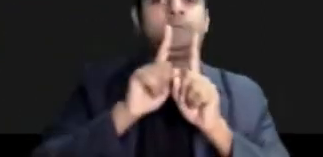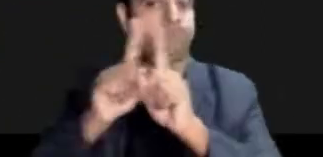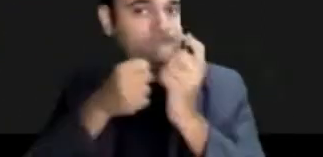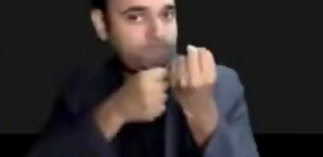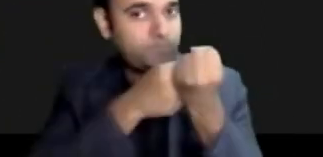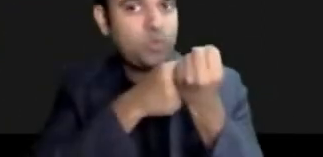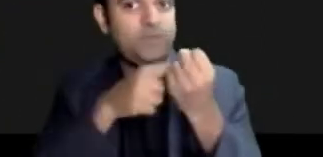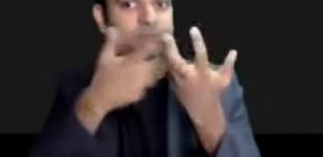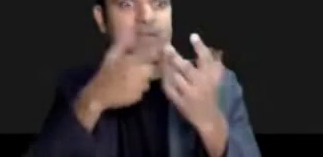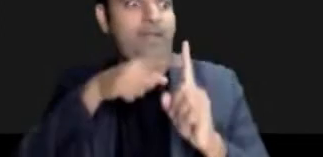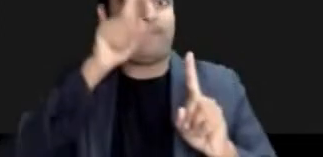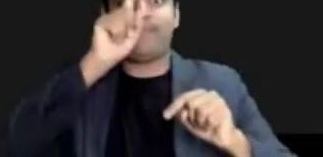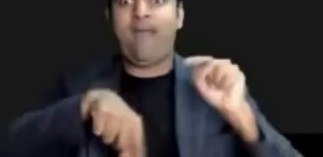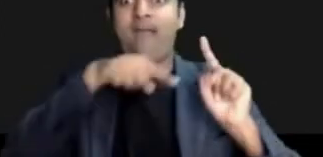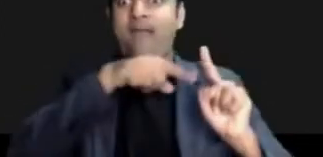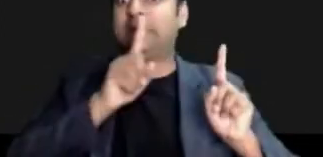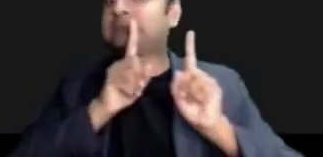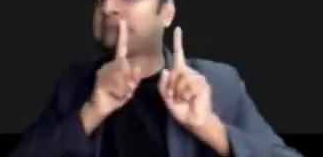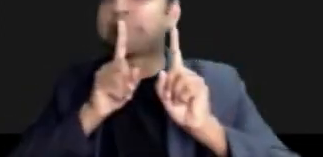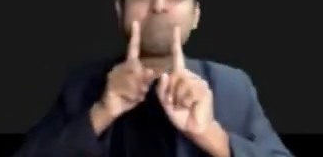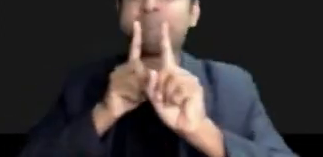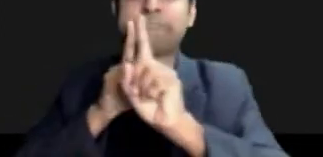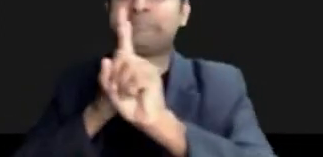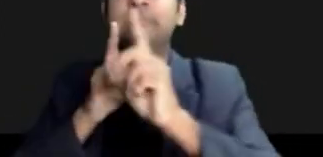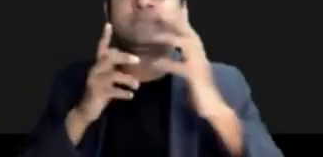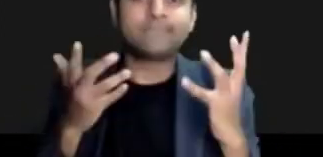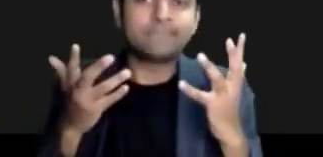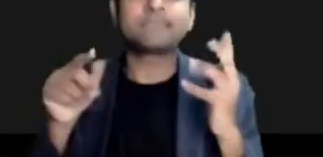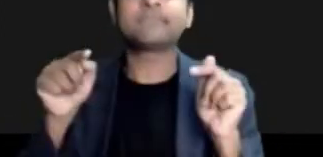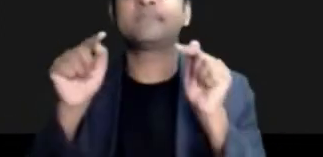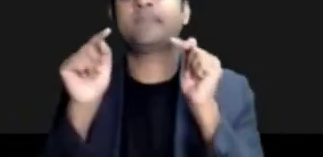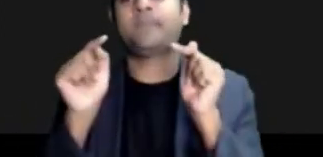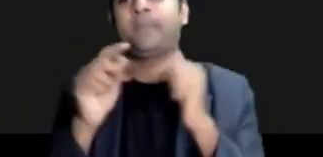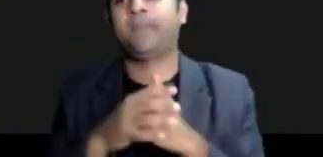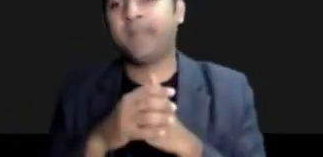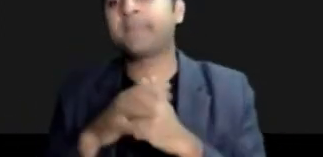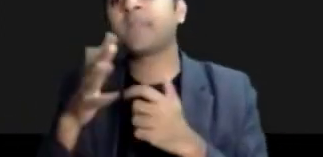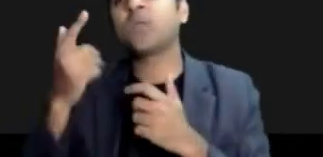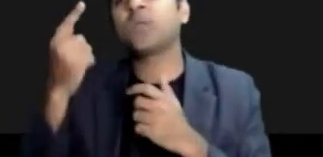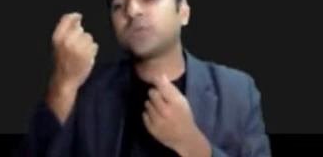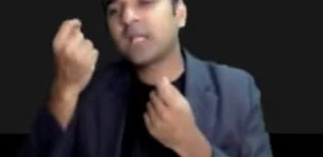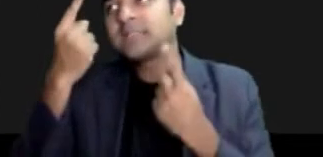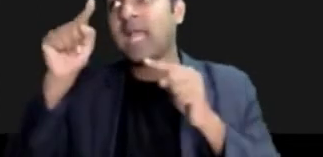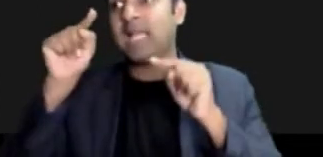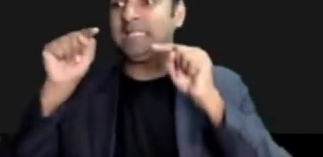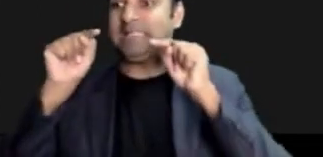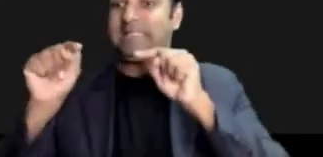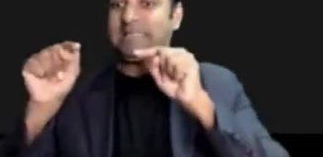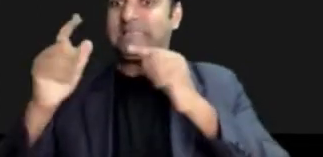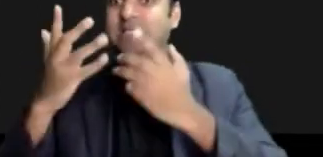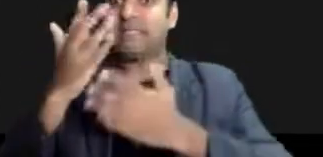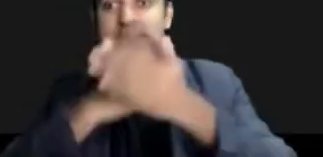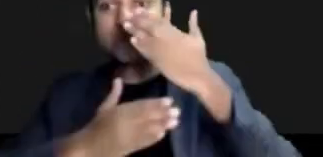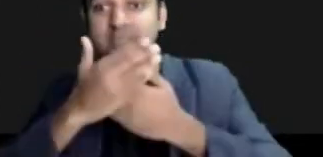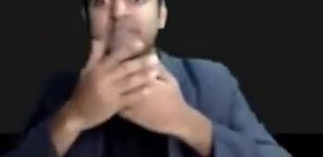understanding that a person with a disability and their assistive device, they are one, they are not